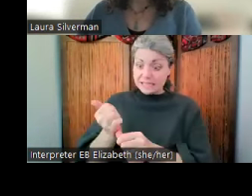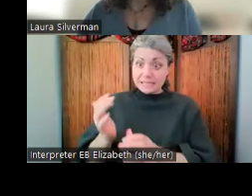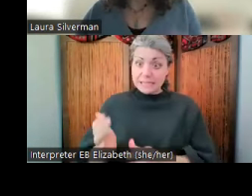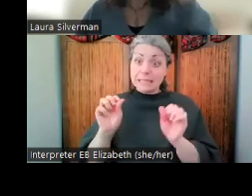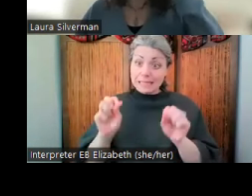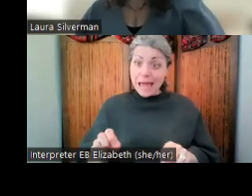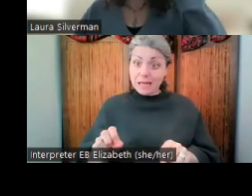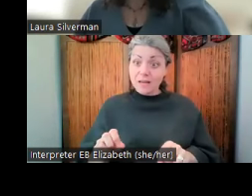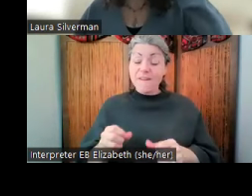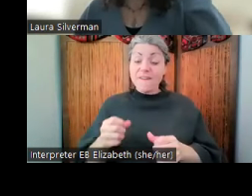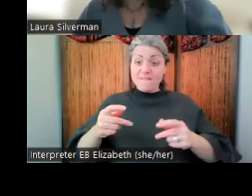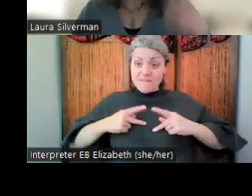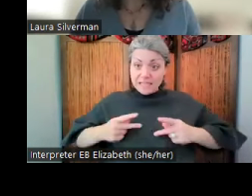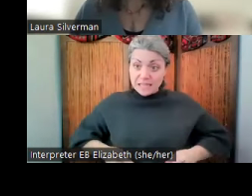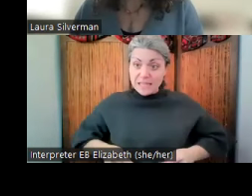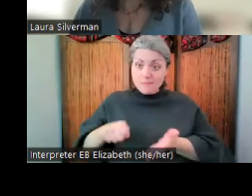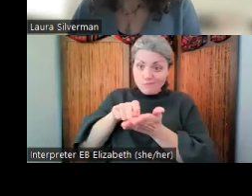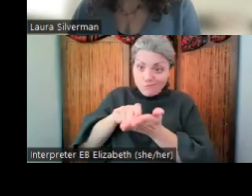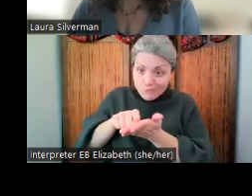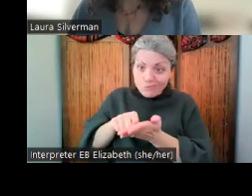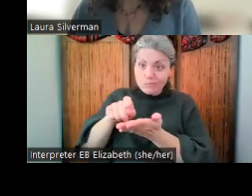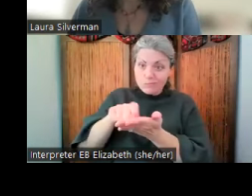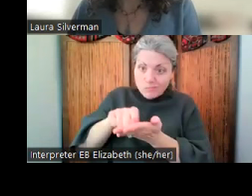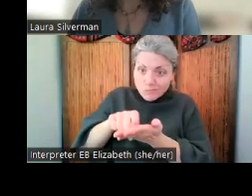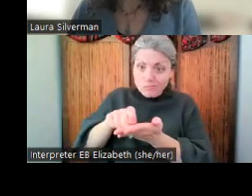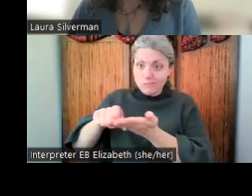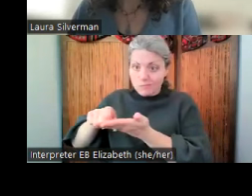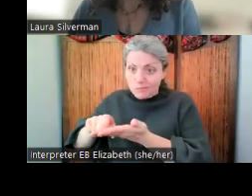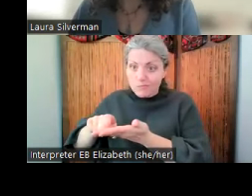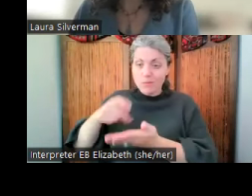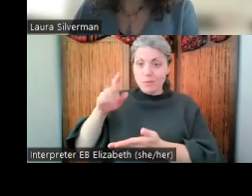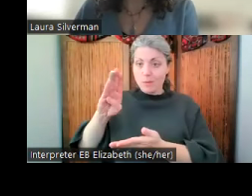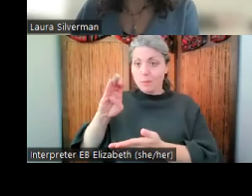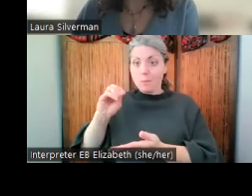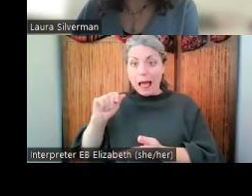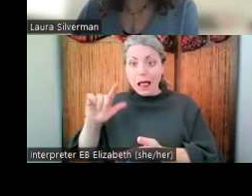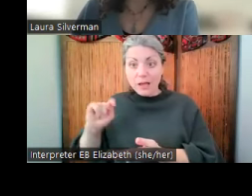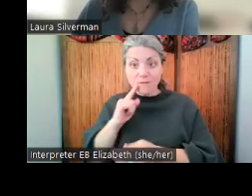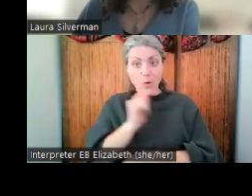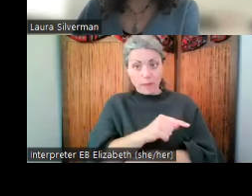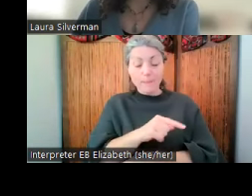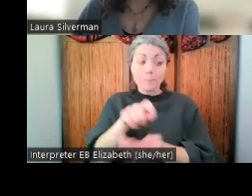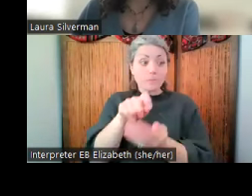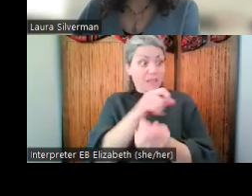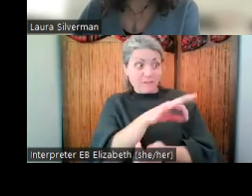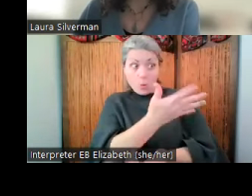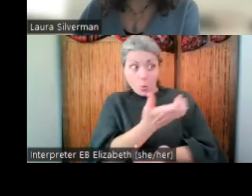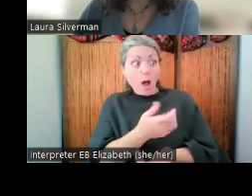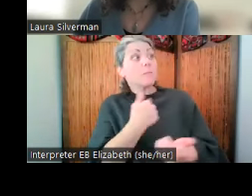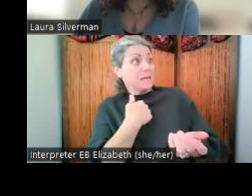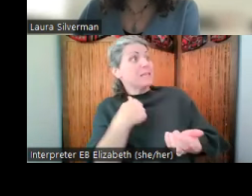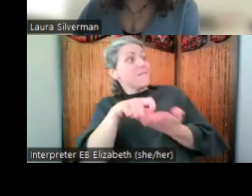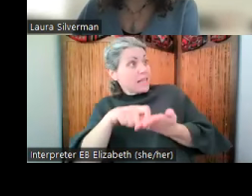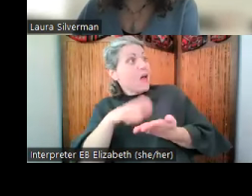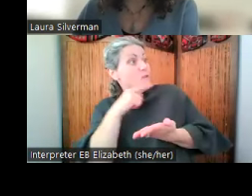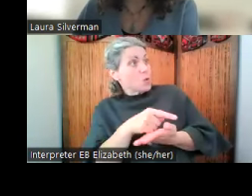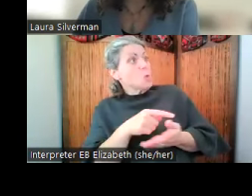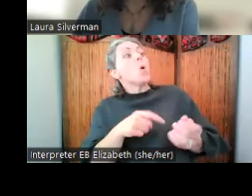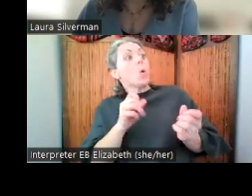ballot based on the voter's choices. And they should provide the voter with an opportunity to review